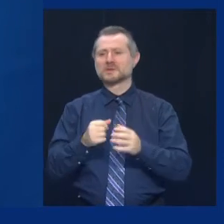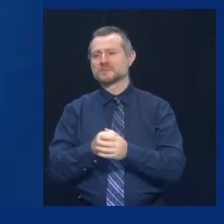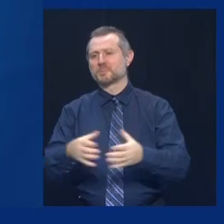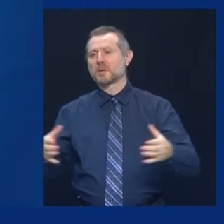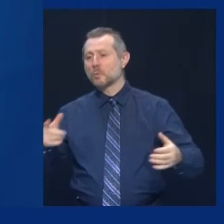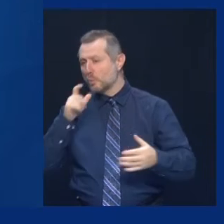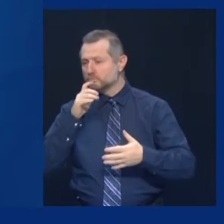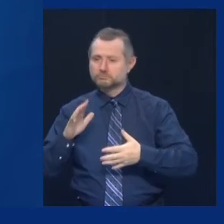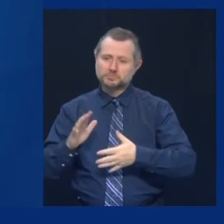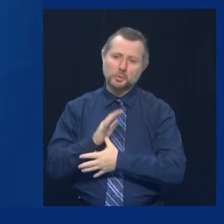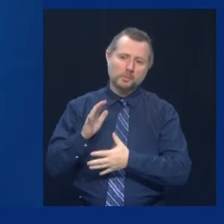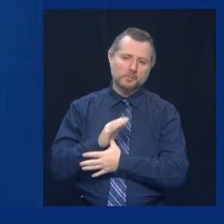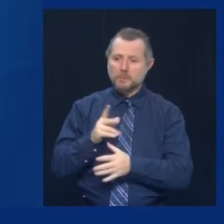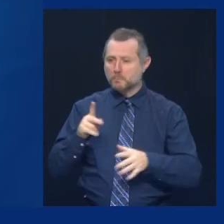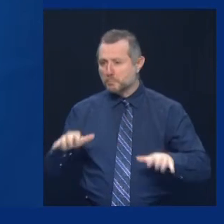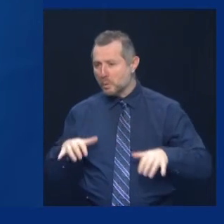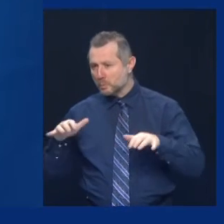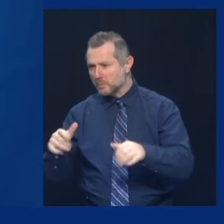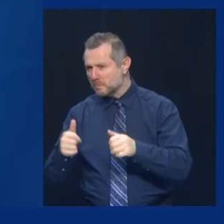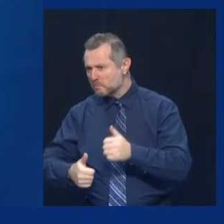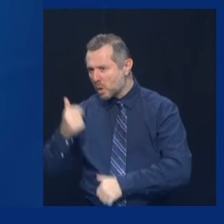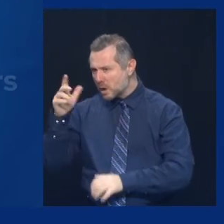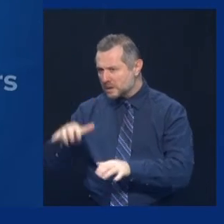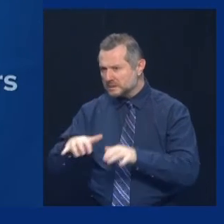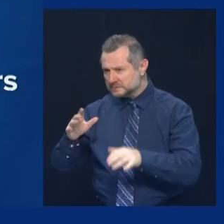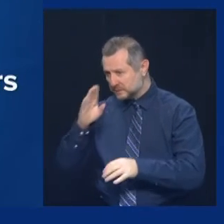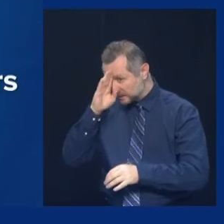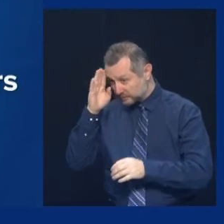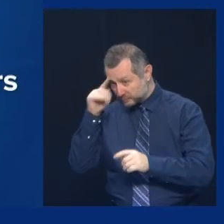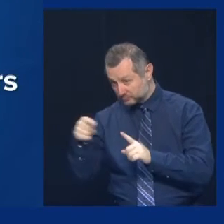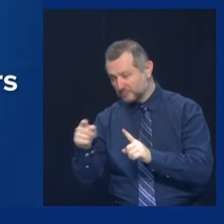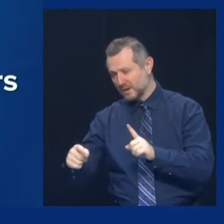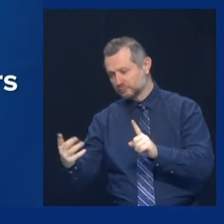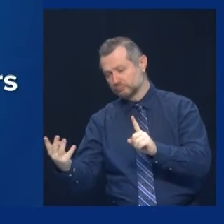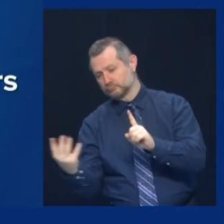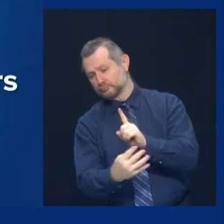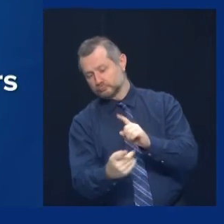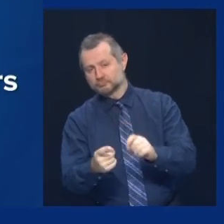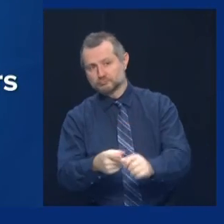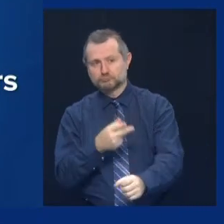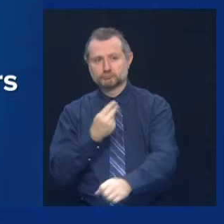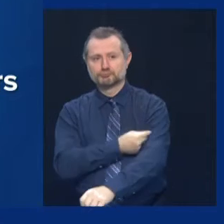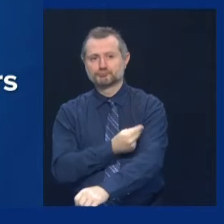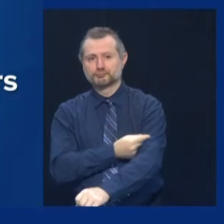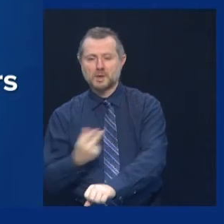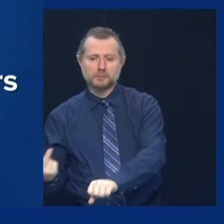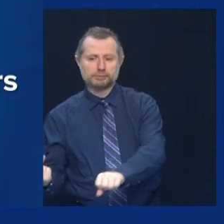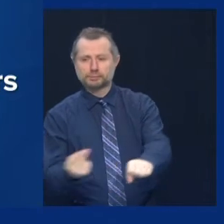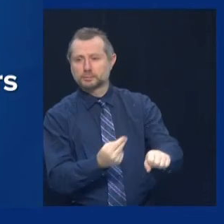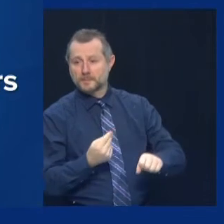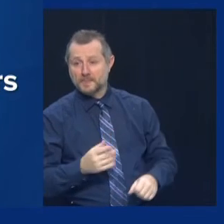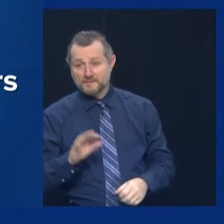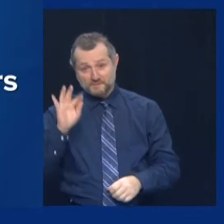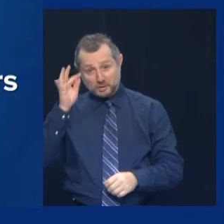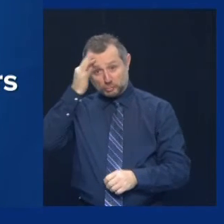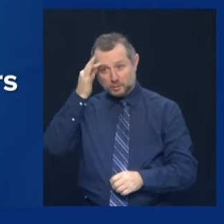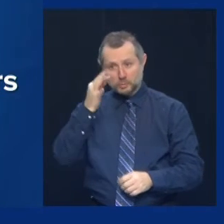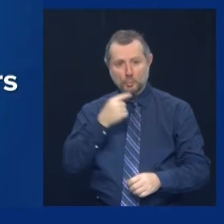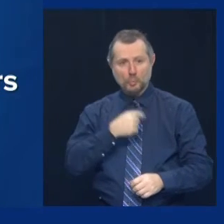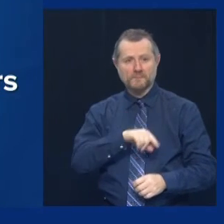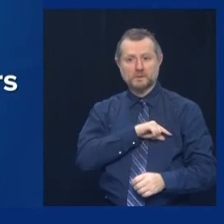that the hospitals will be allowed to administer. Federally qualified health center